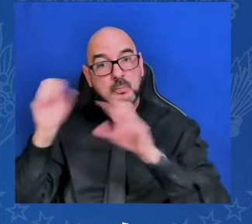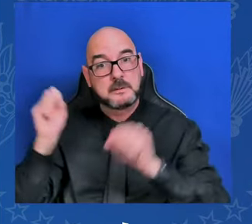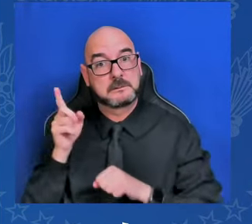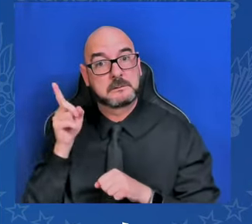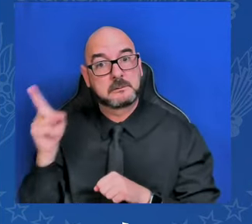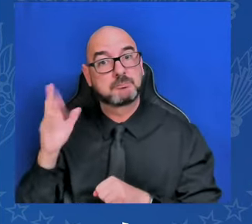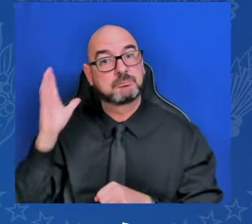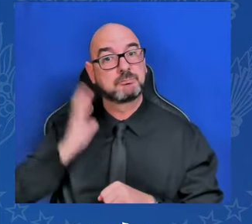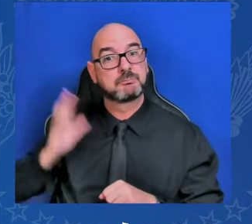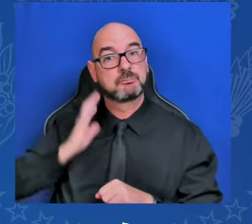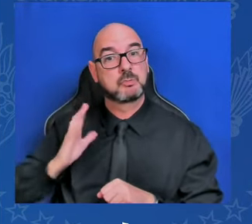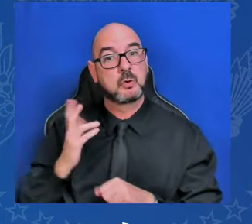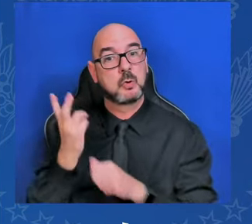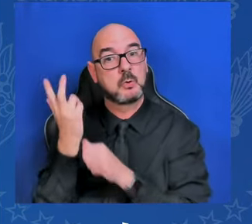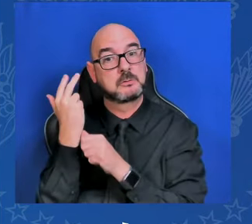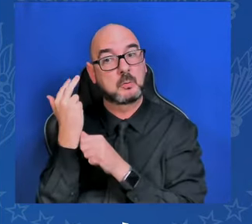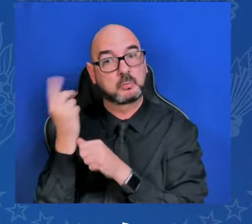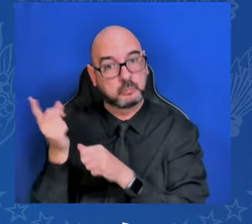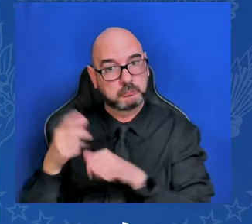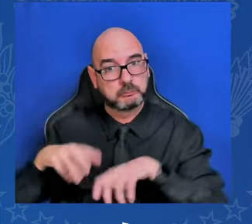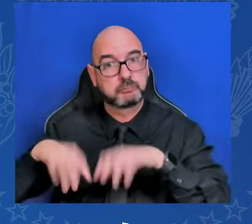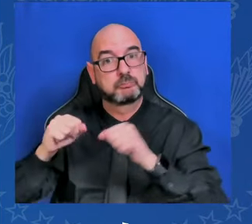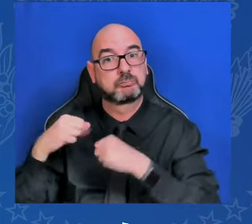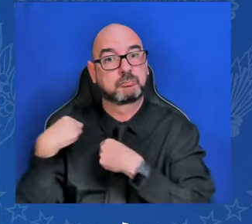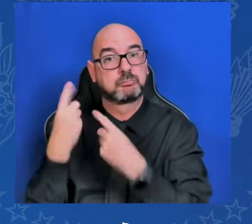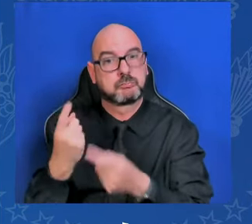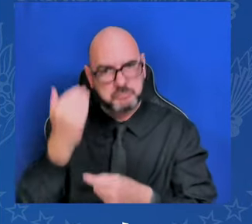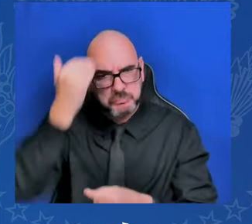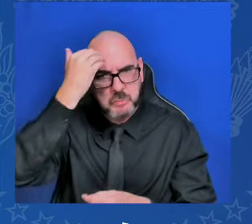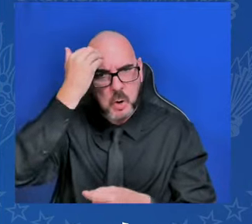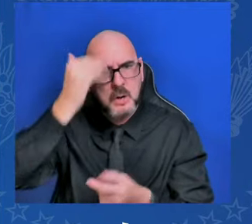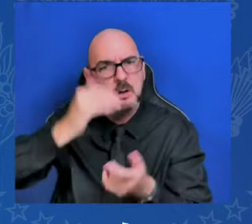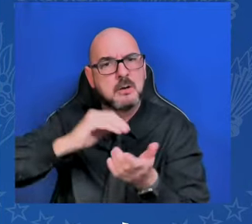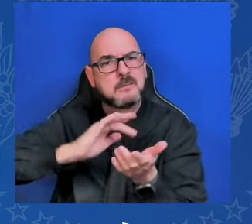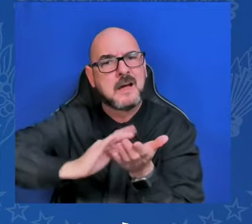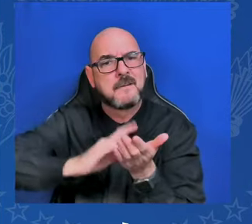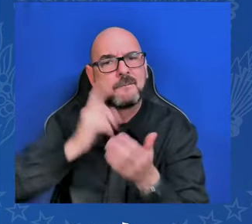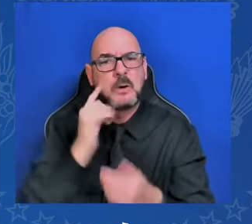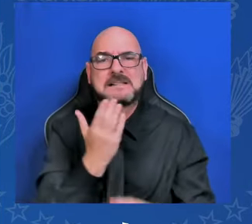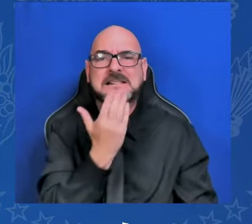the cost of insulin for the average American family was